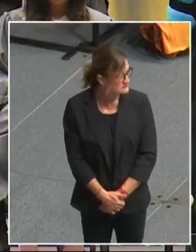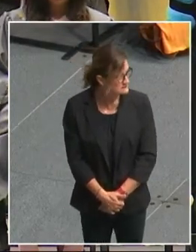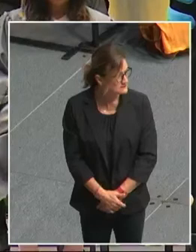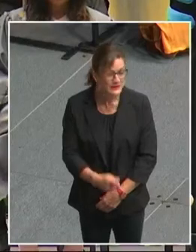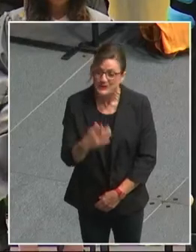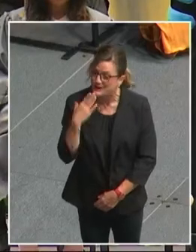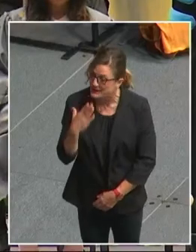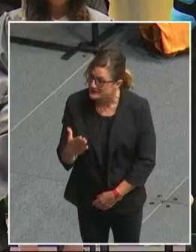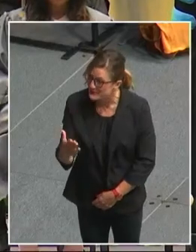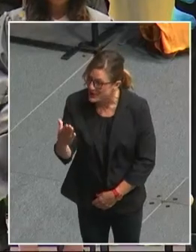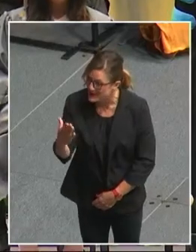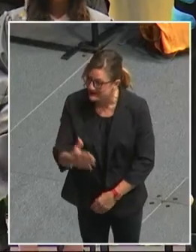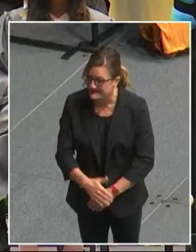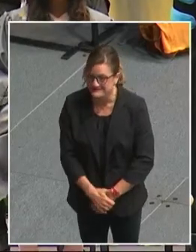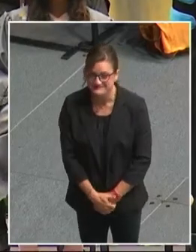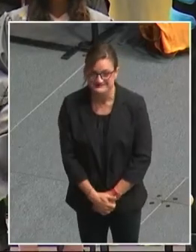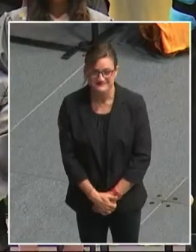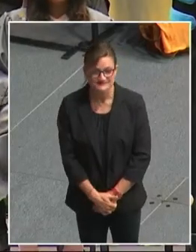Good morning.